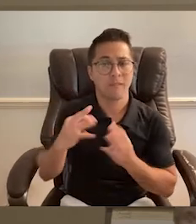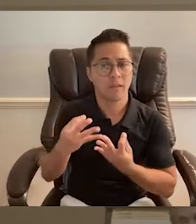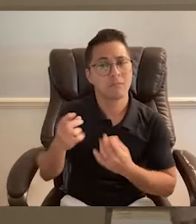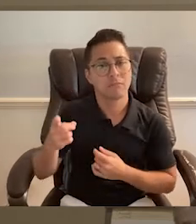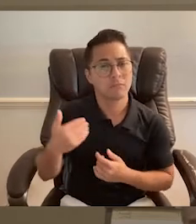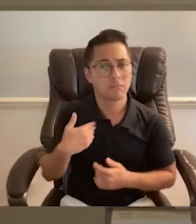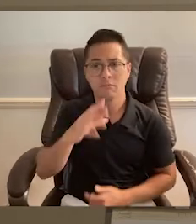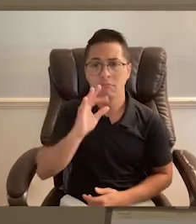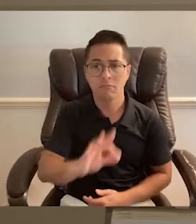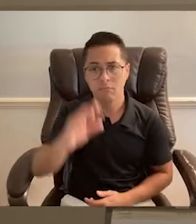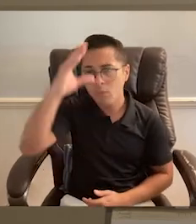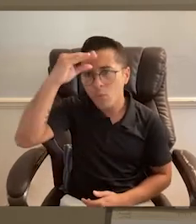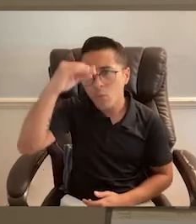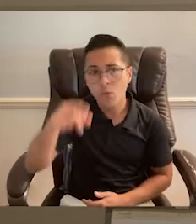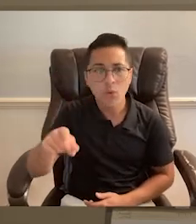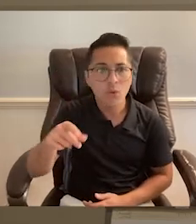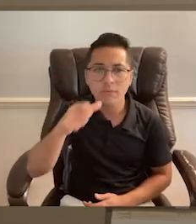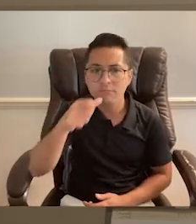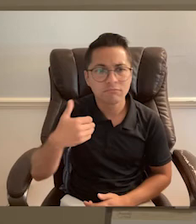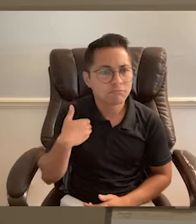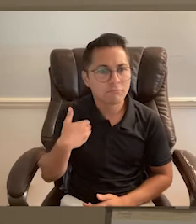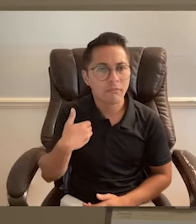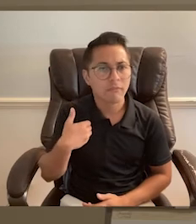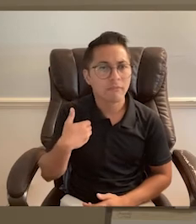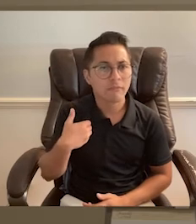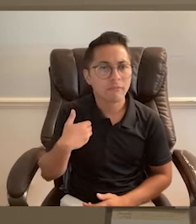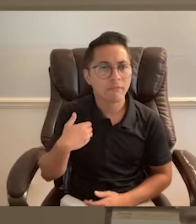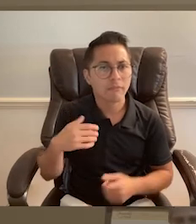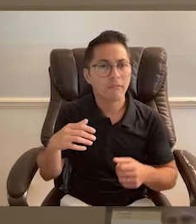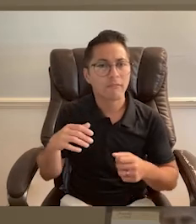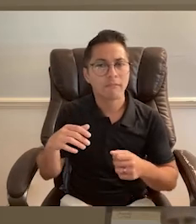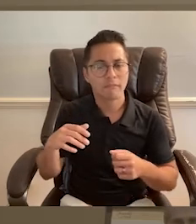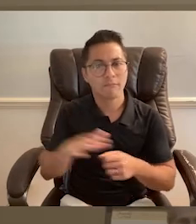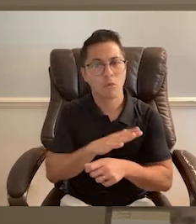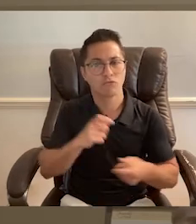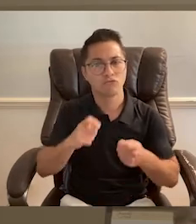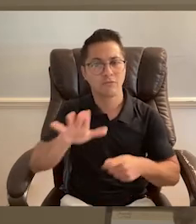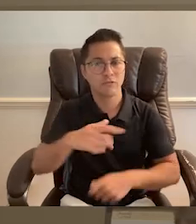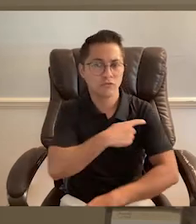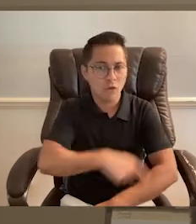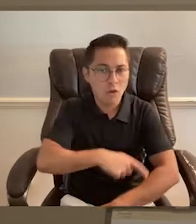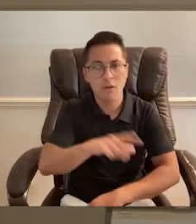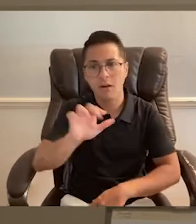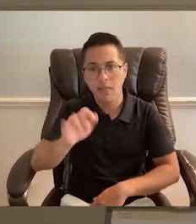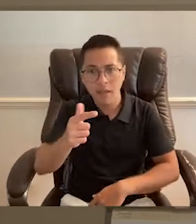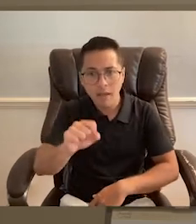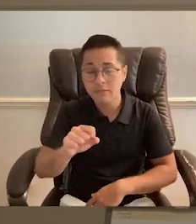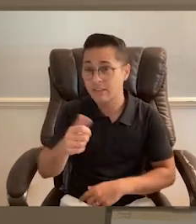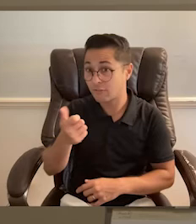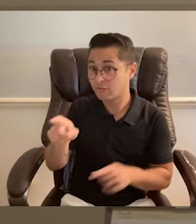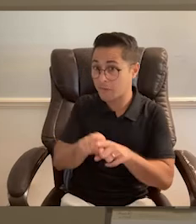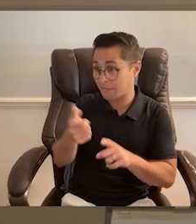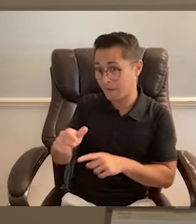the students were also just beaming. And it was very successful. And then kind of fast